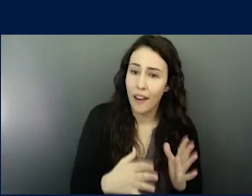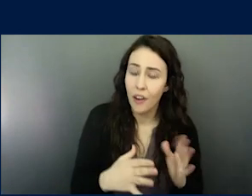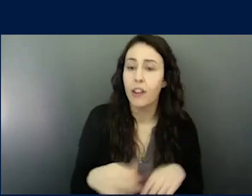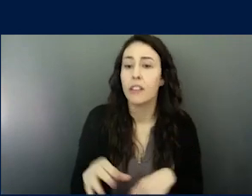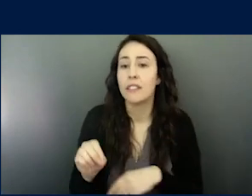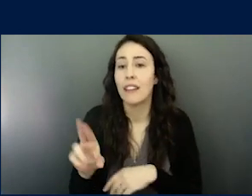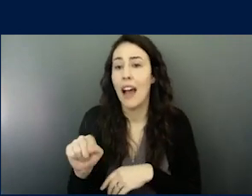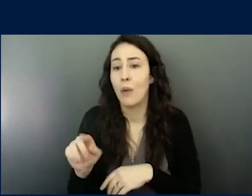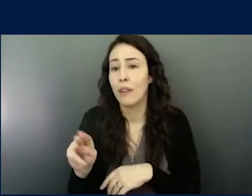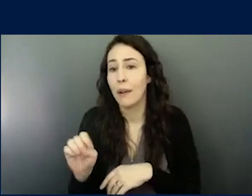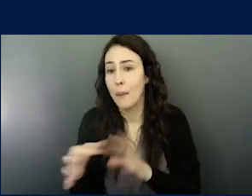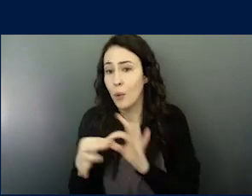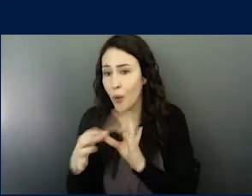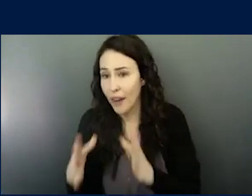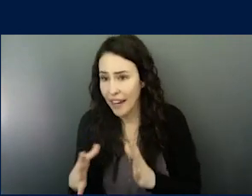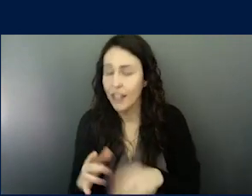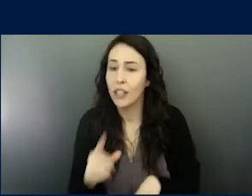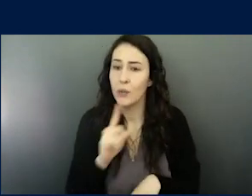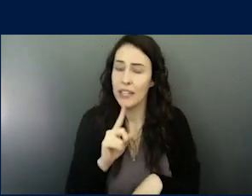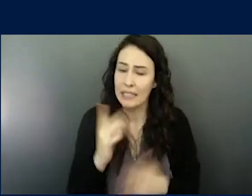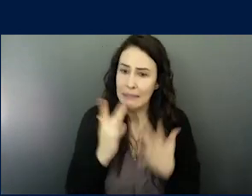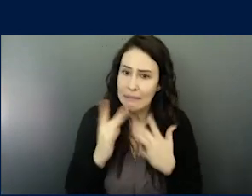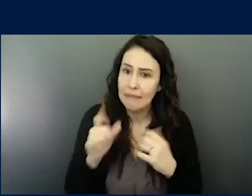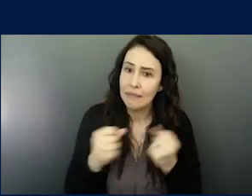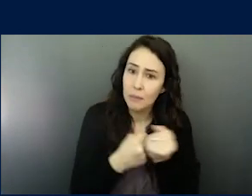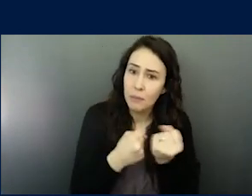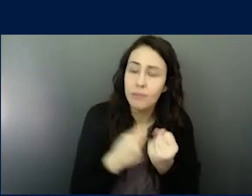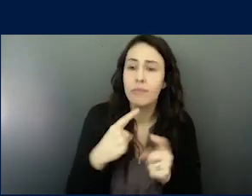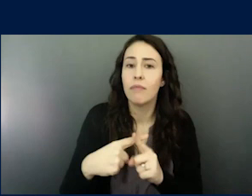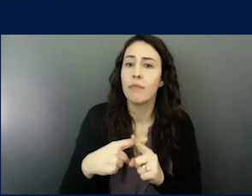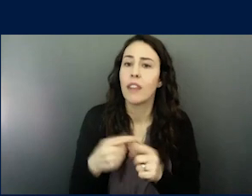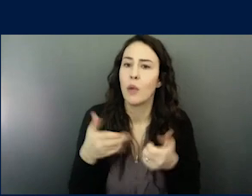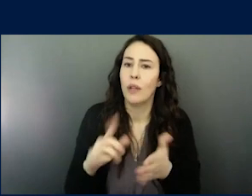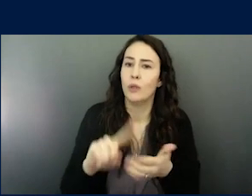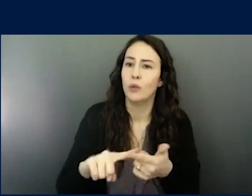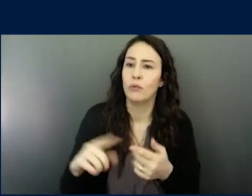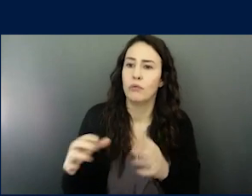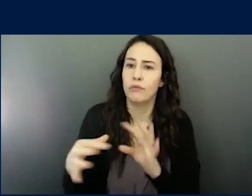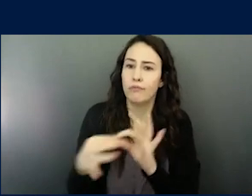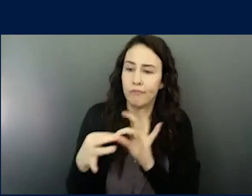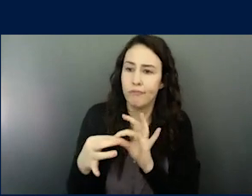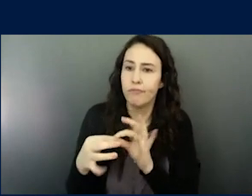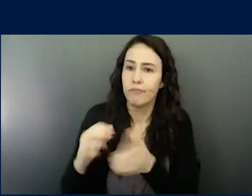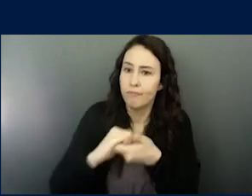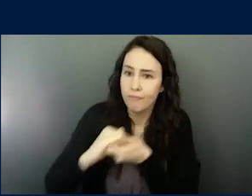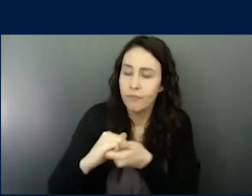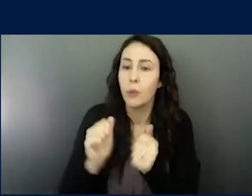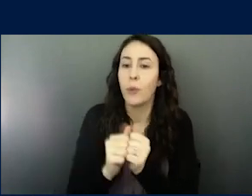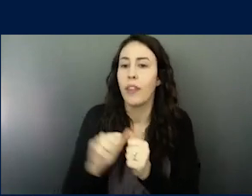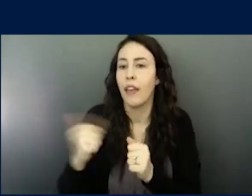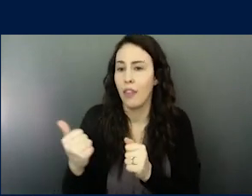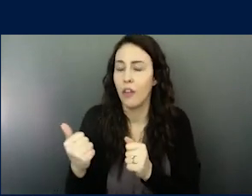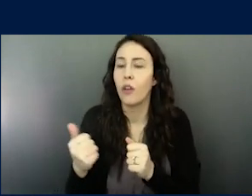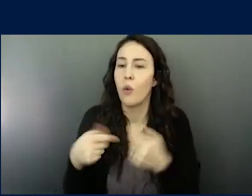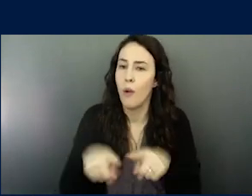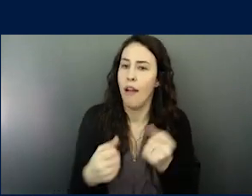were in desperate need of some additional support and a way to collaborate with one another as we foster and support student learning. And this